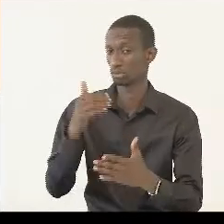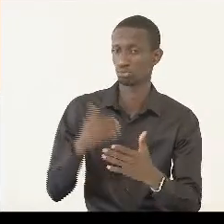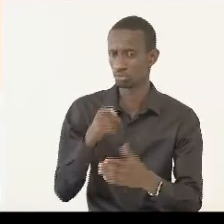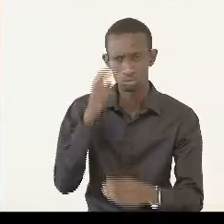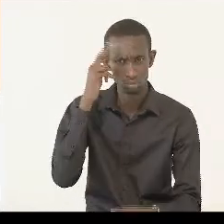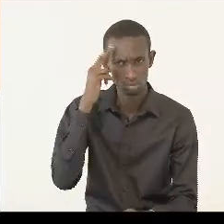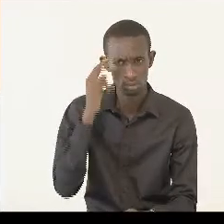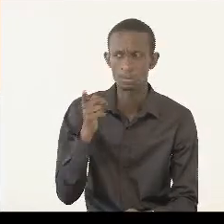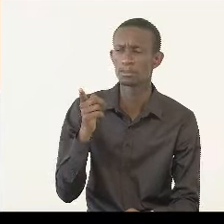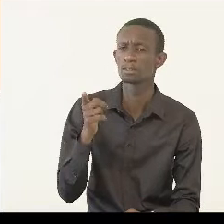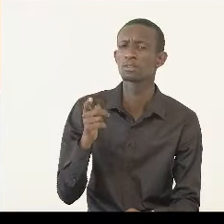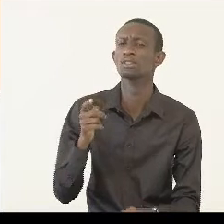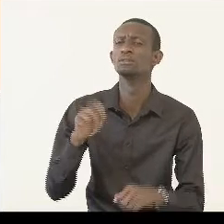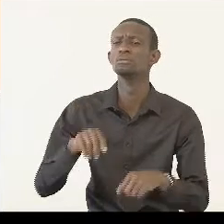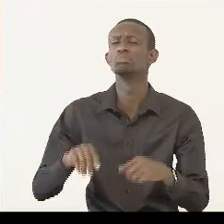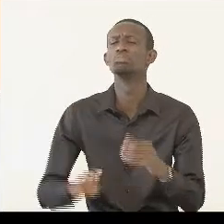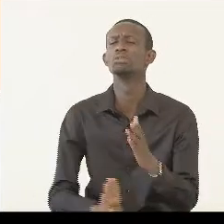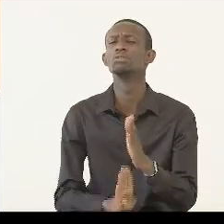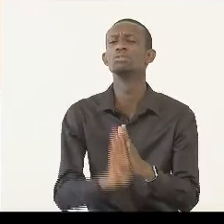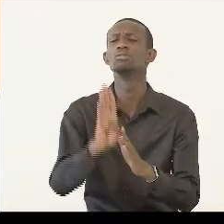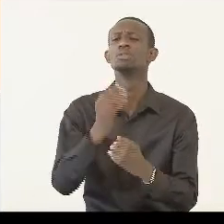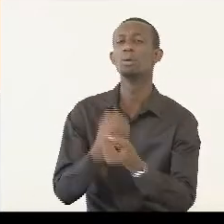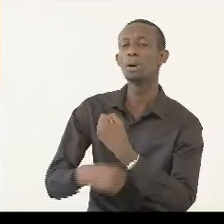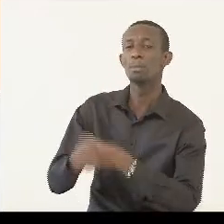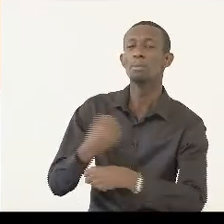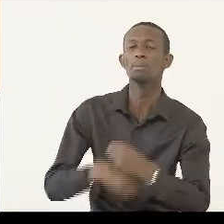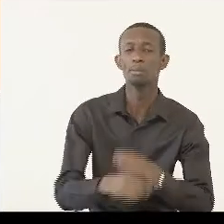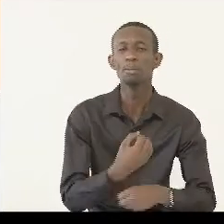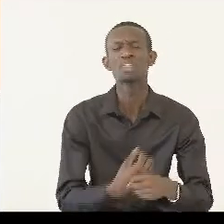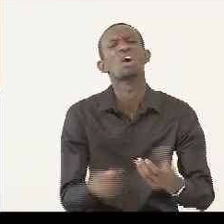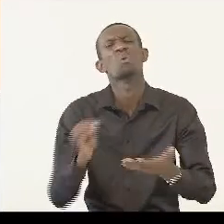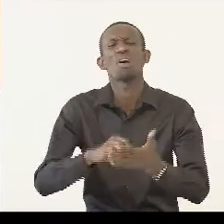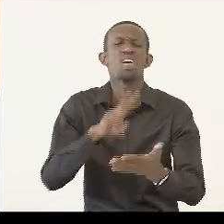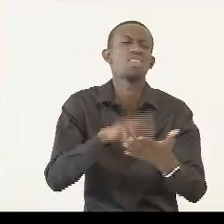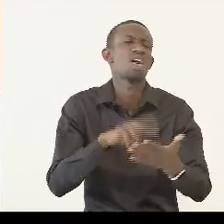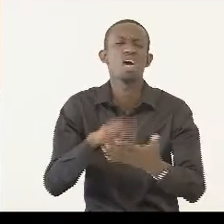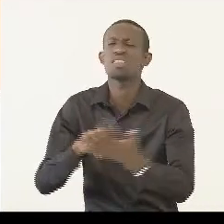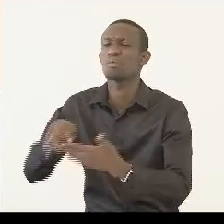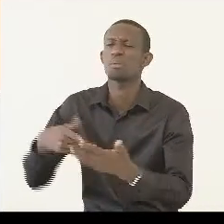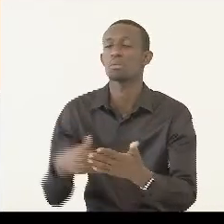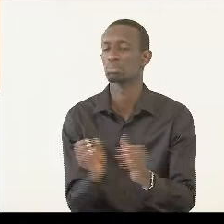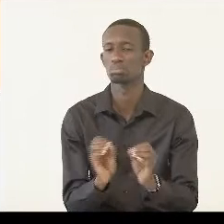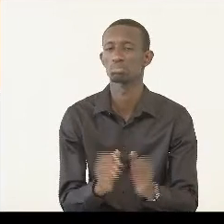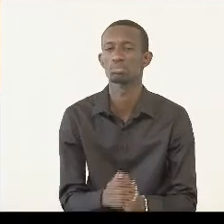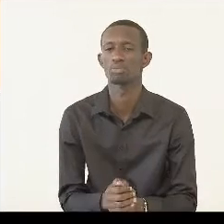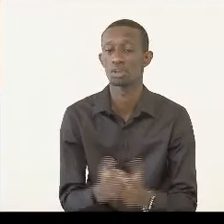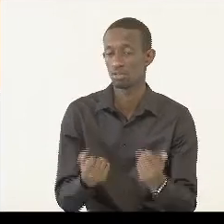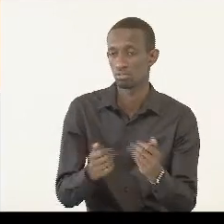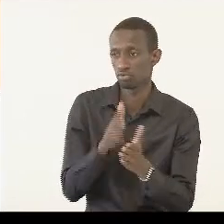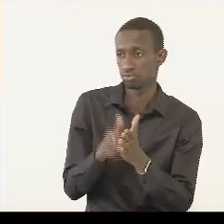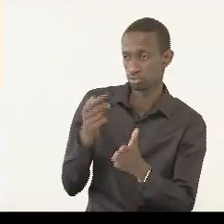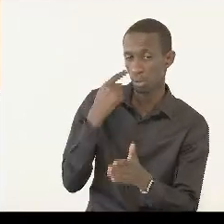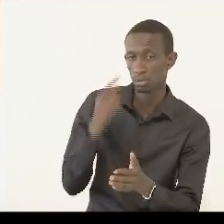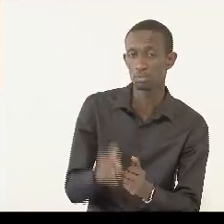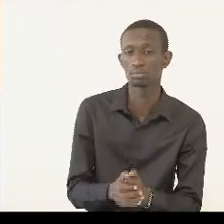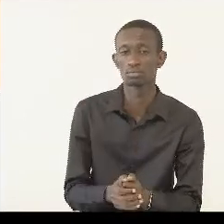this is just to help you the activity. So, I still can't go over it all the time. We had the clip. Now, here we